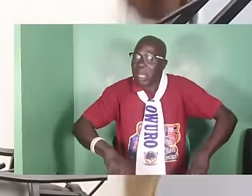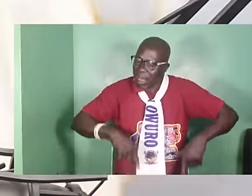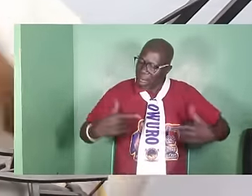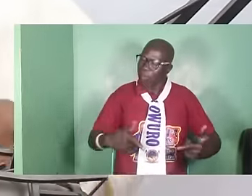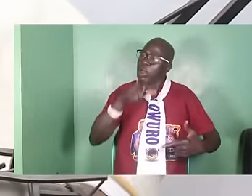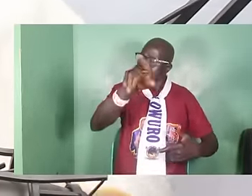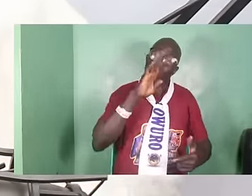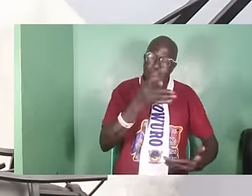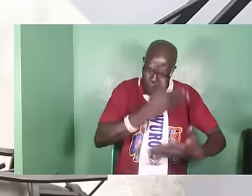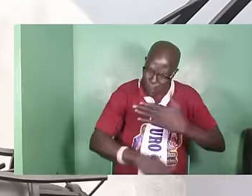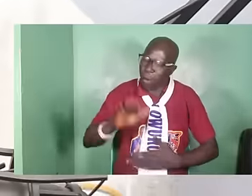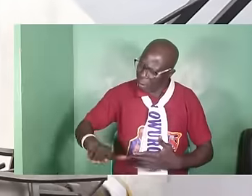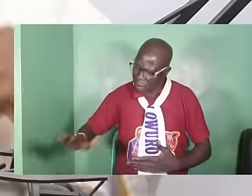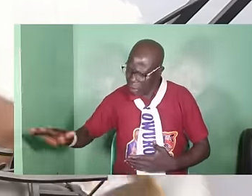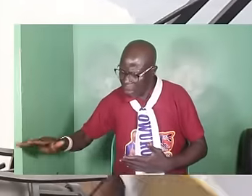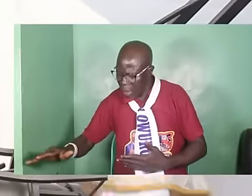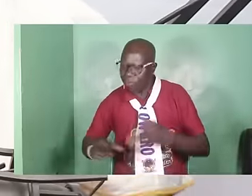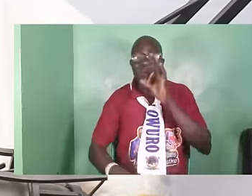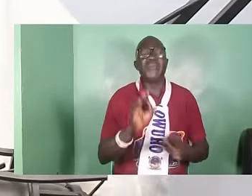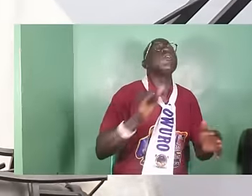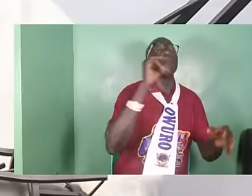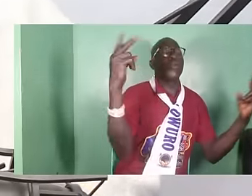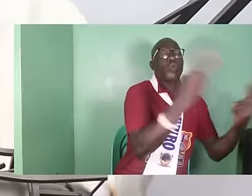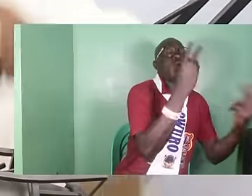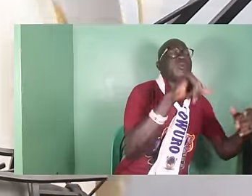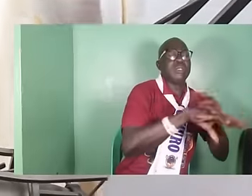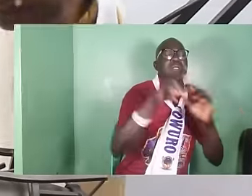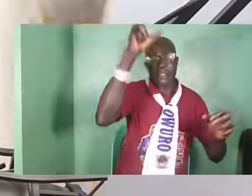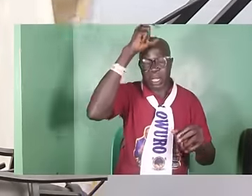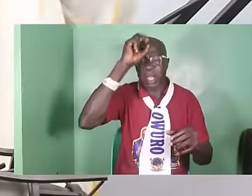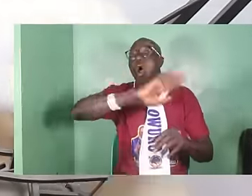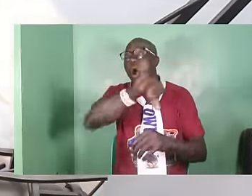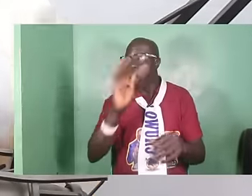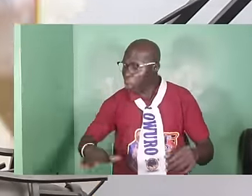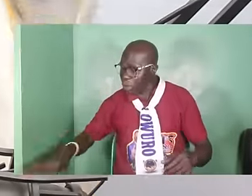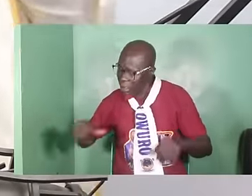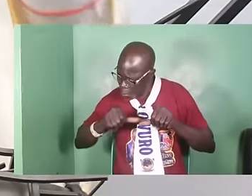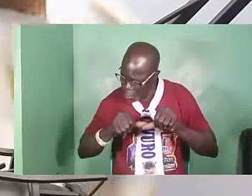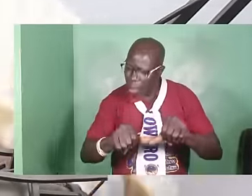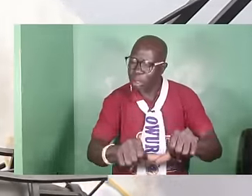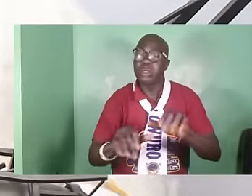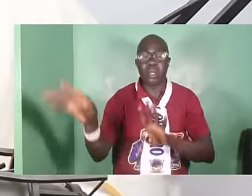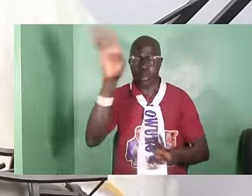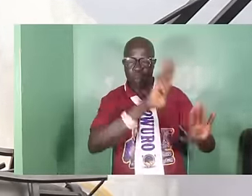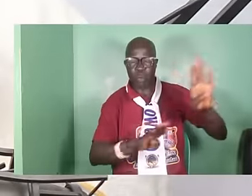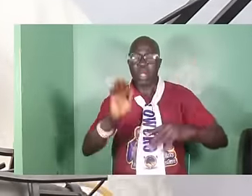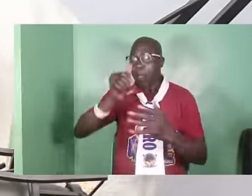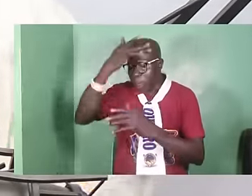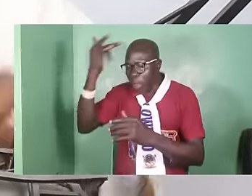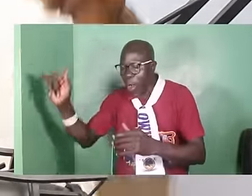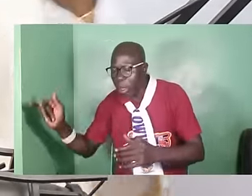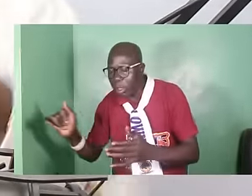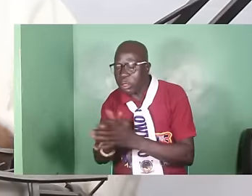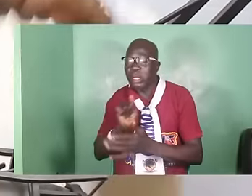ti won na to bi mo to se go mera ye awon omo yen ba continue your children what does what